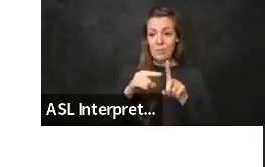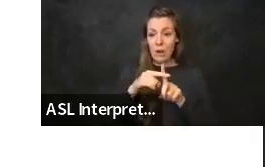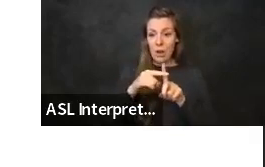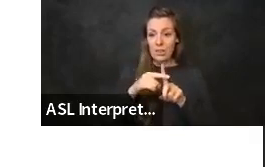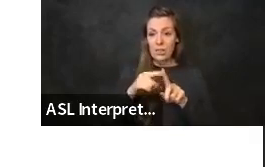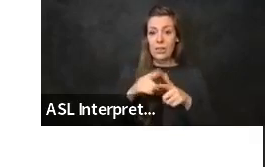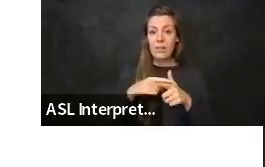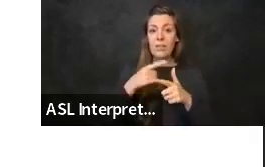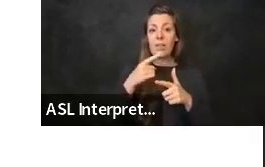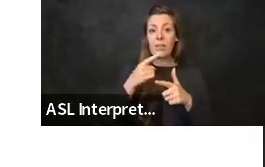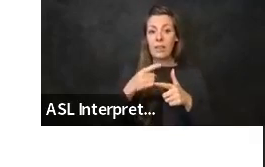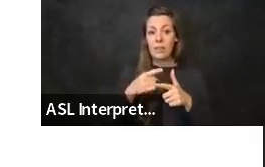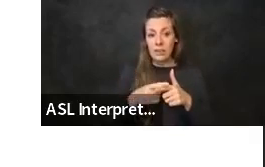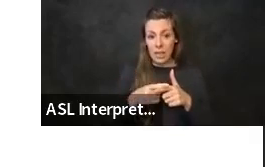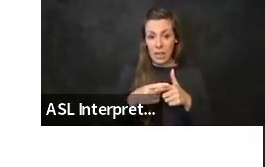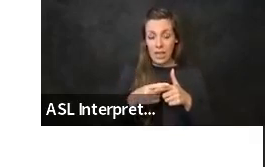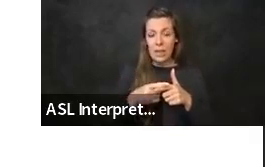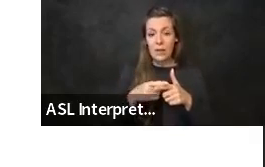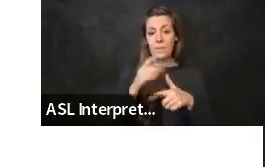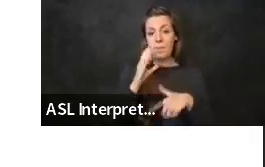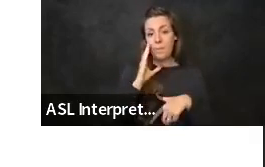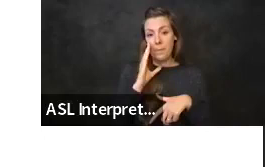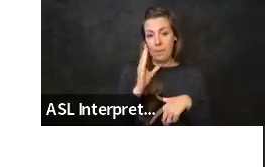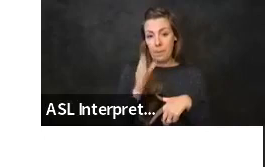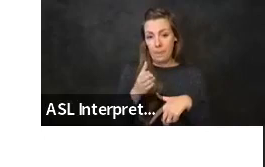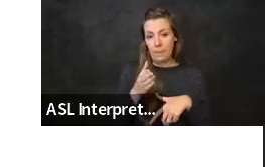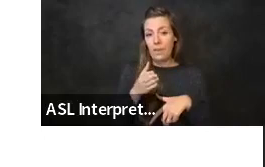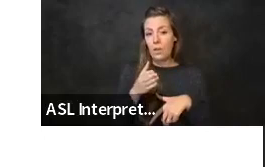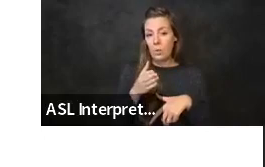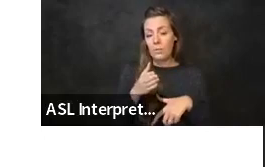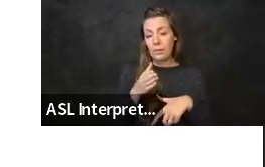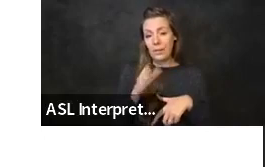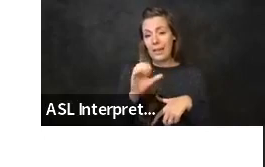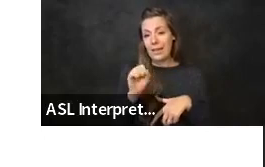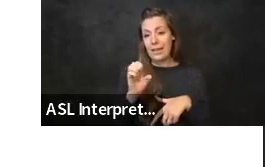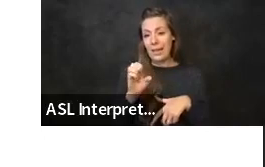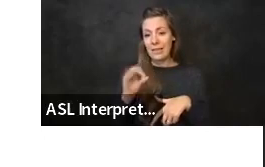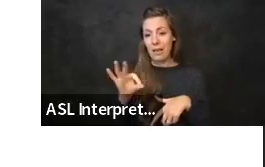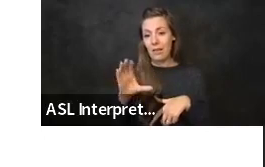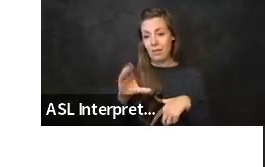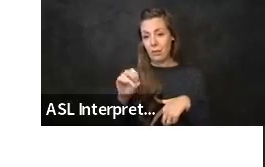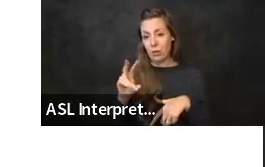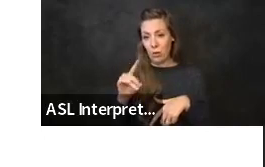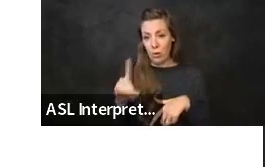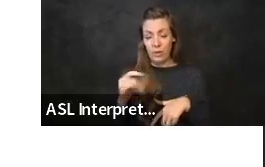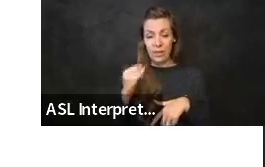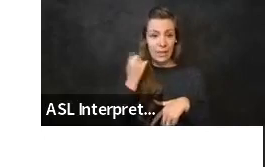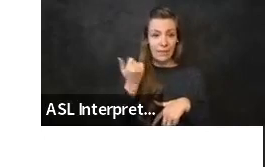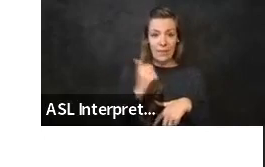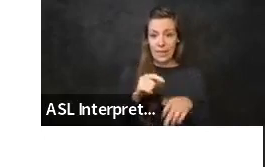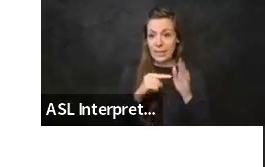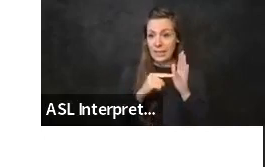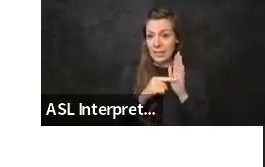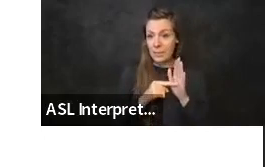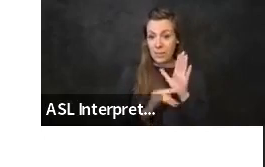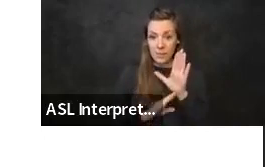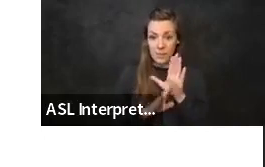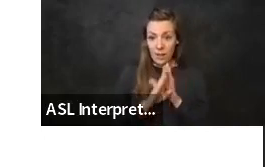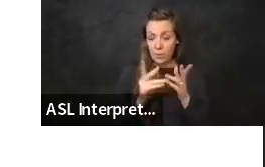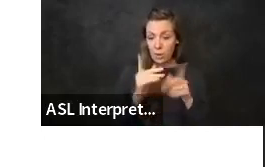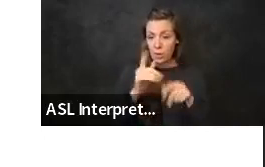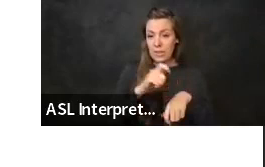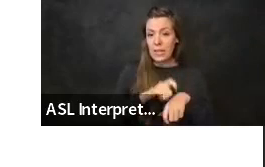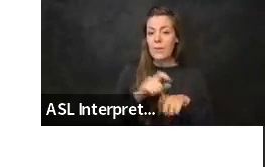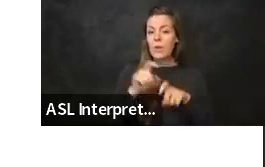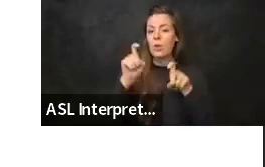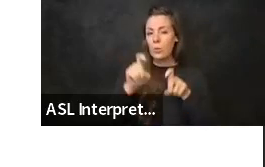case of COVID and you would need to follow the isolation recommendations. And if any symptoms develop during any of this time, you would test